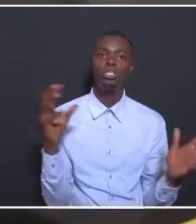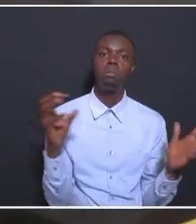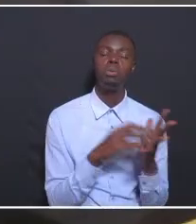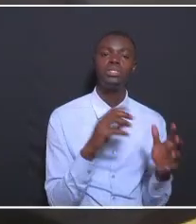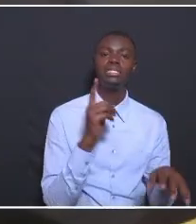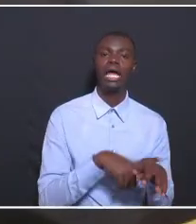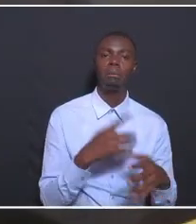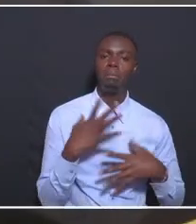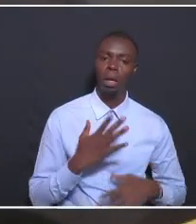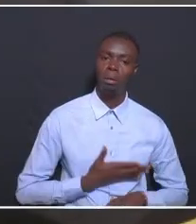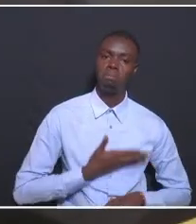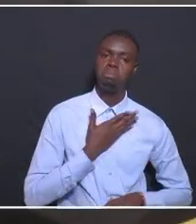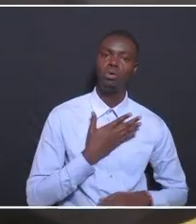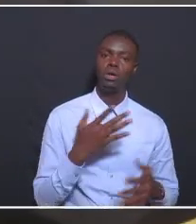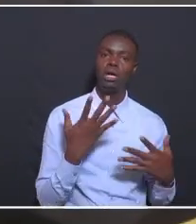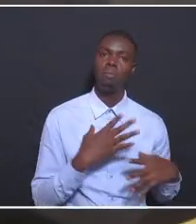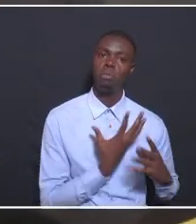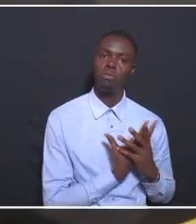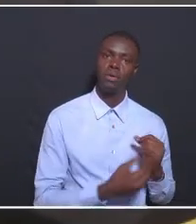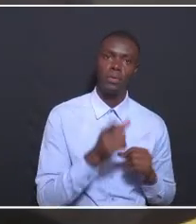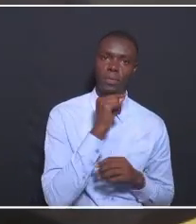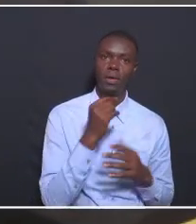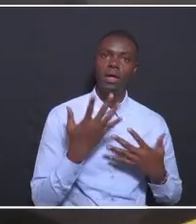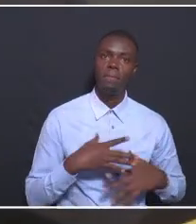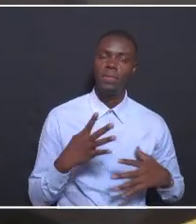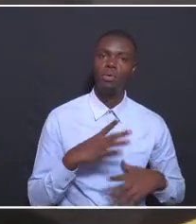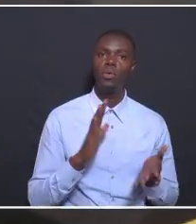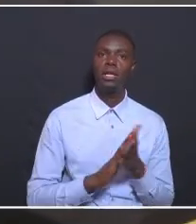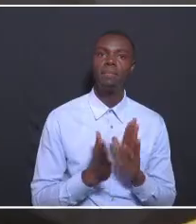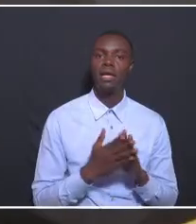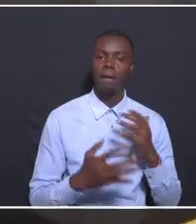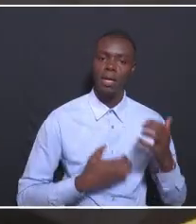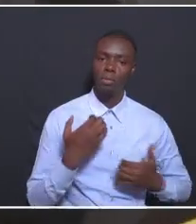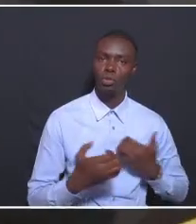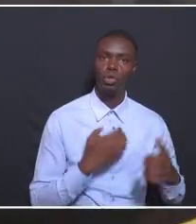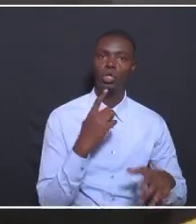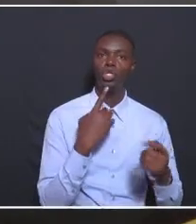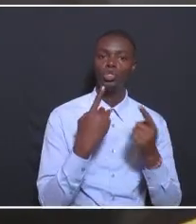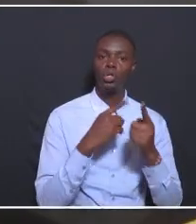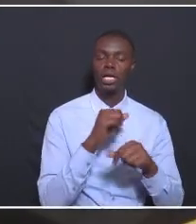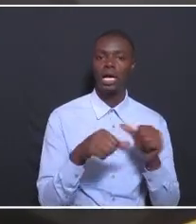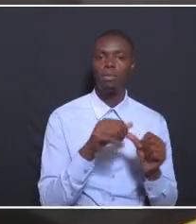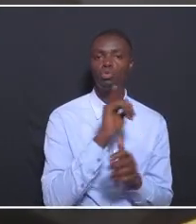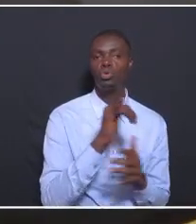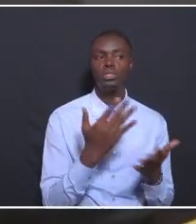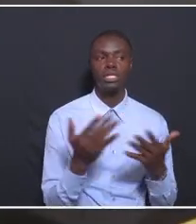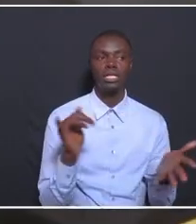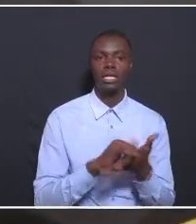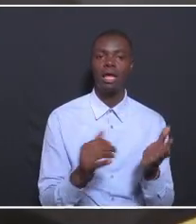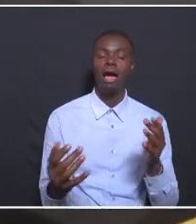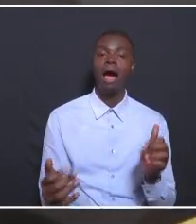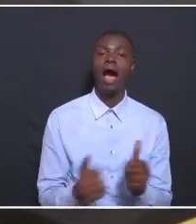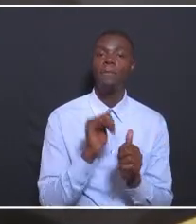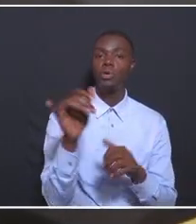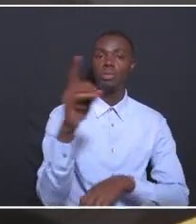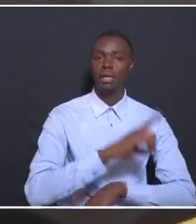a bit of frustration. So obviously people will get emotional talking about things that happened on the days of the protest. So we